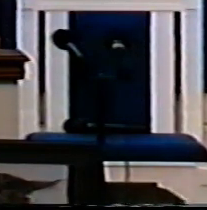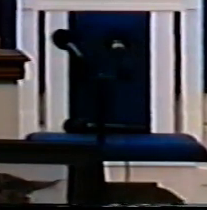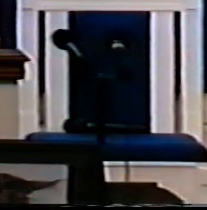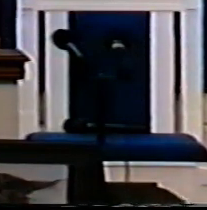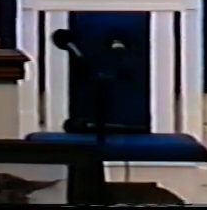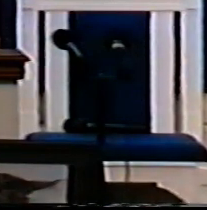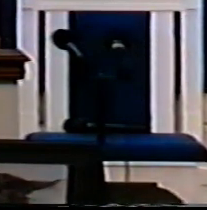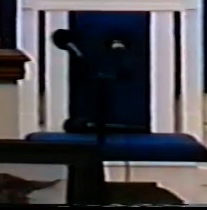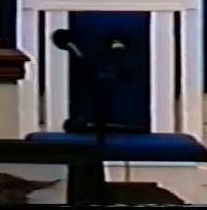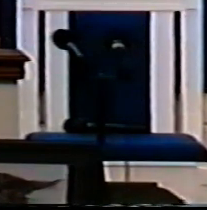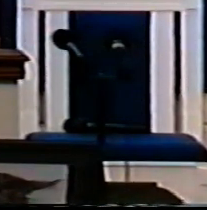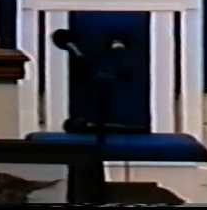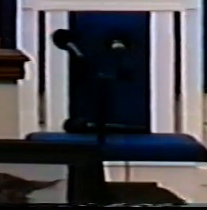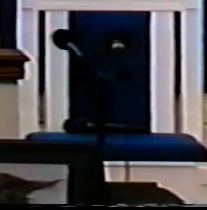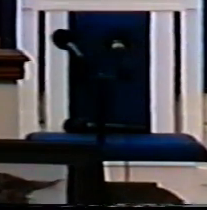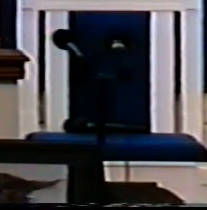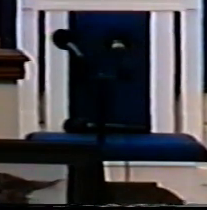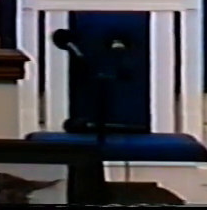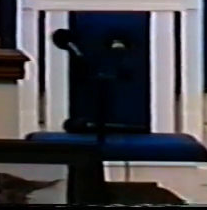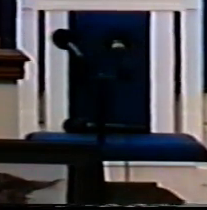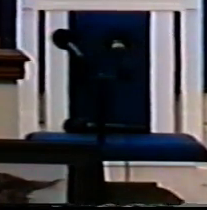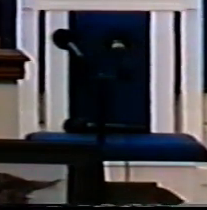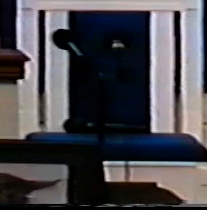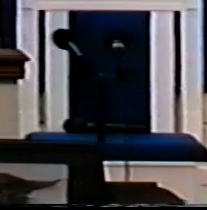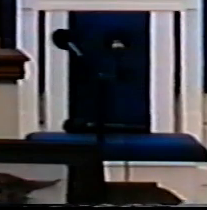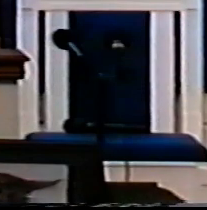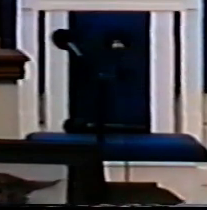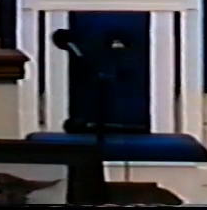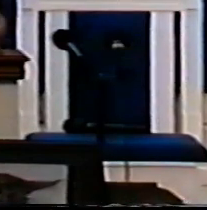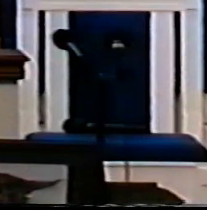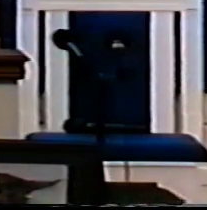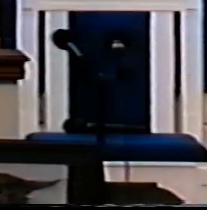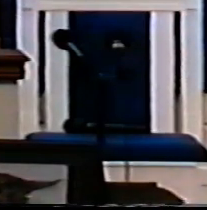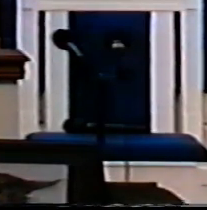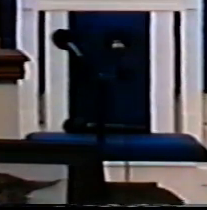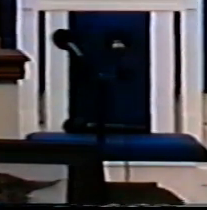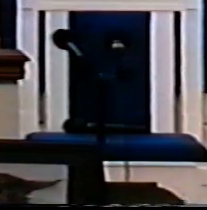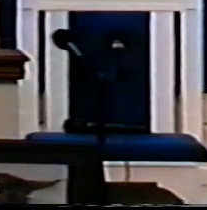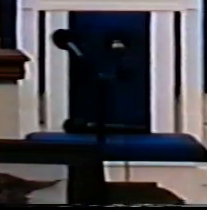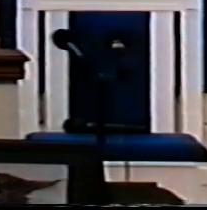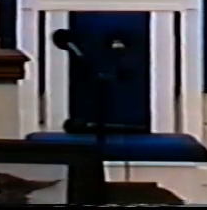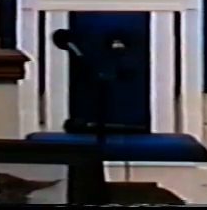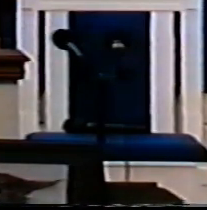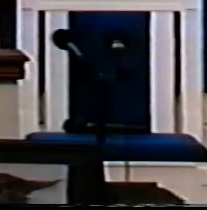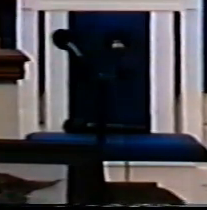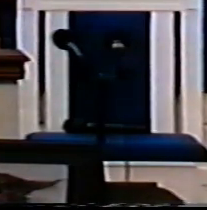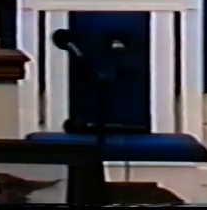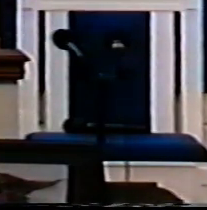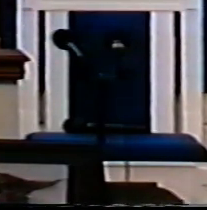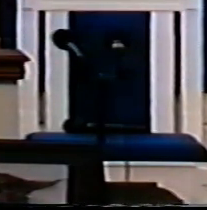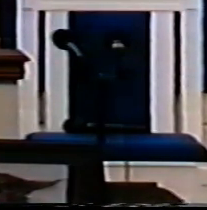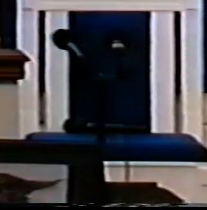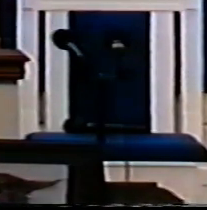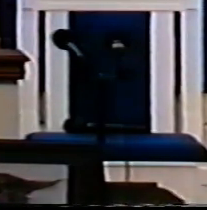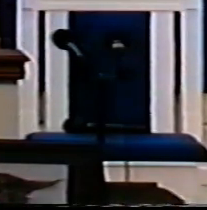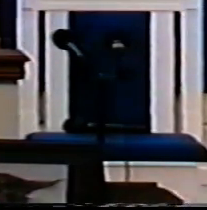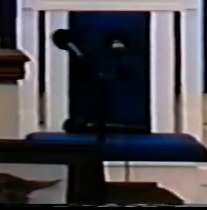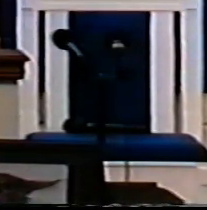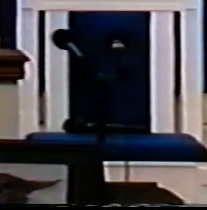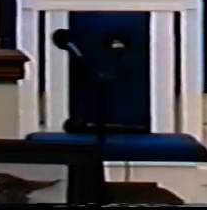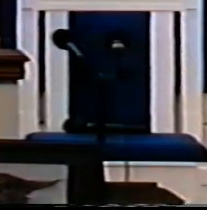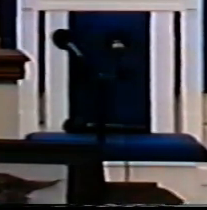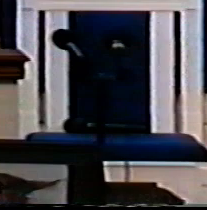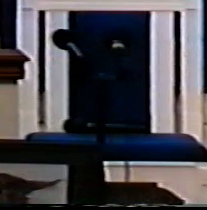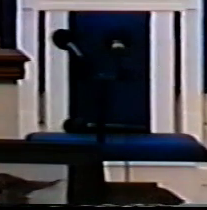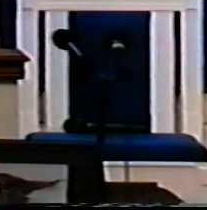was against you. It seems like we don't do what Paul could do, amen? But we have the same God, we have the same power, and we have the same ability,